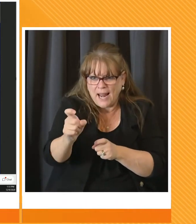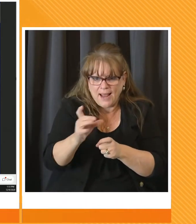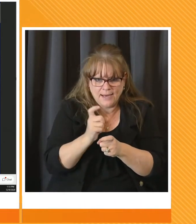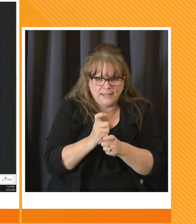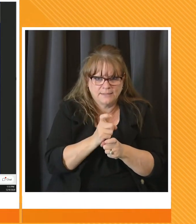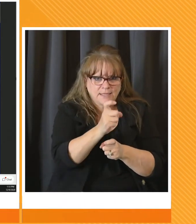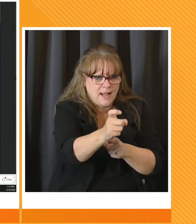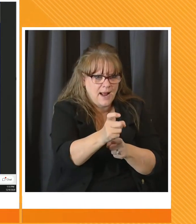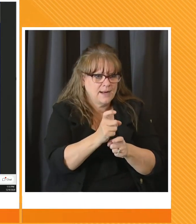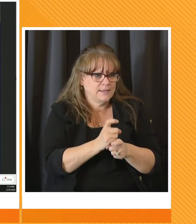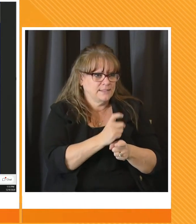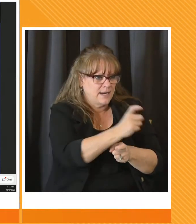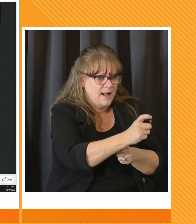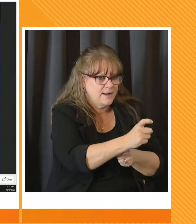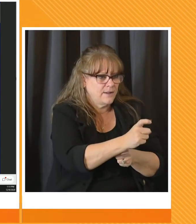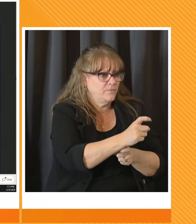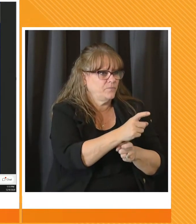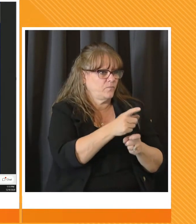changes as they need to be made.